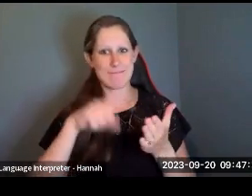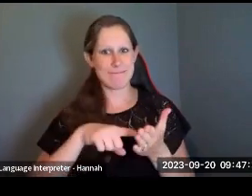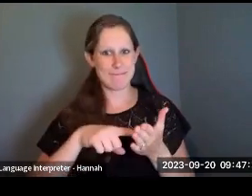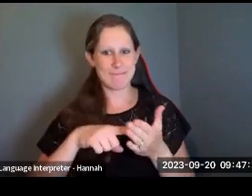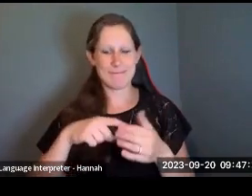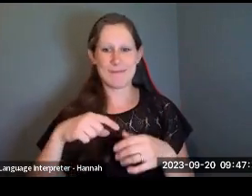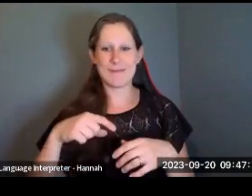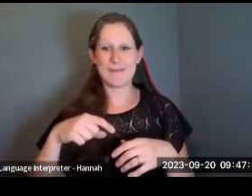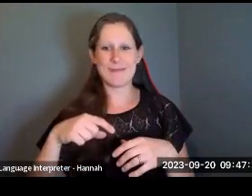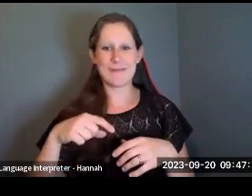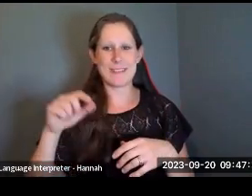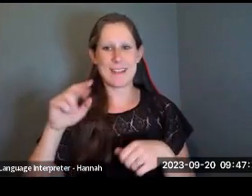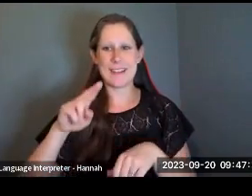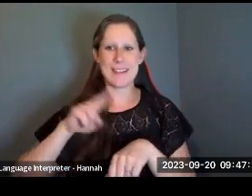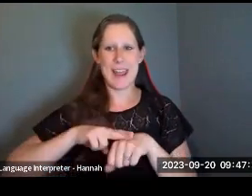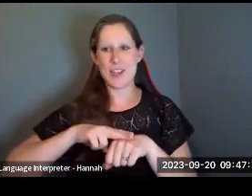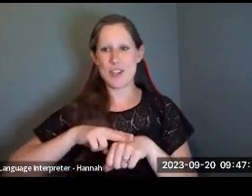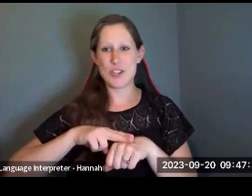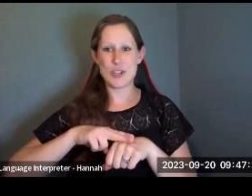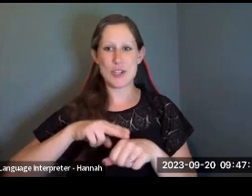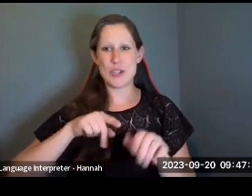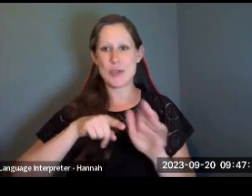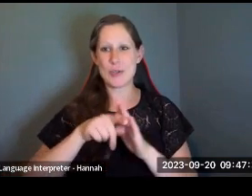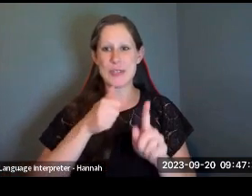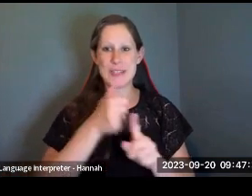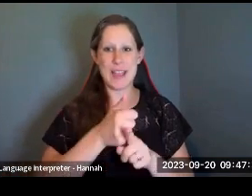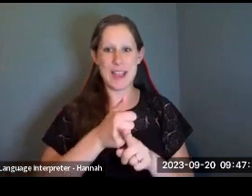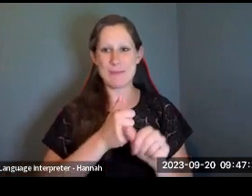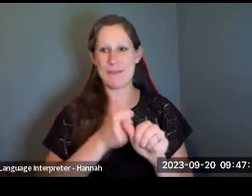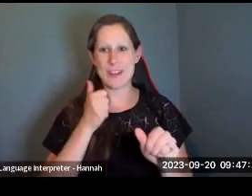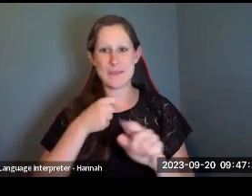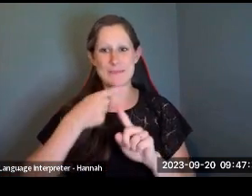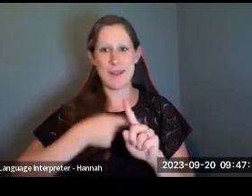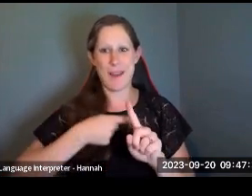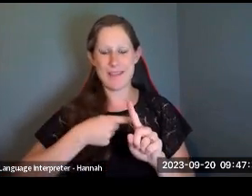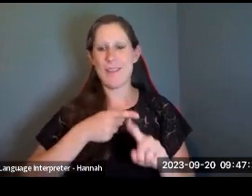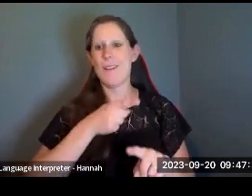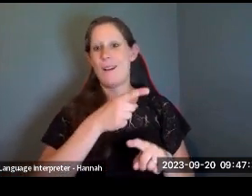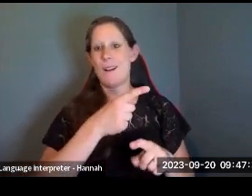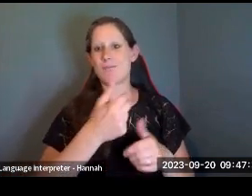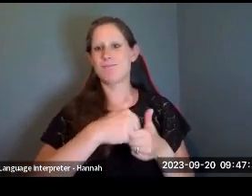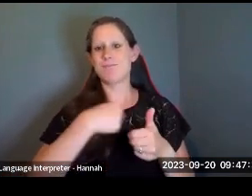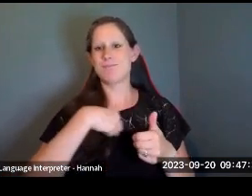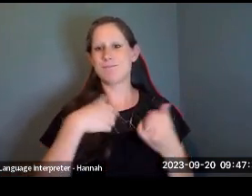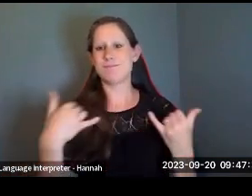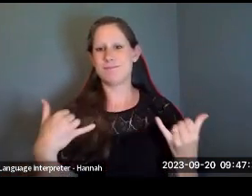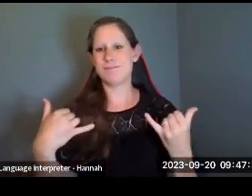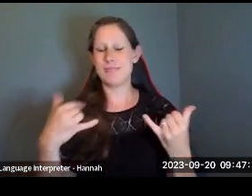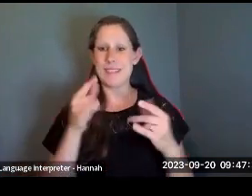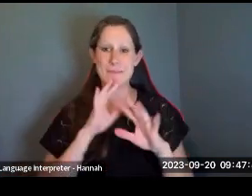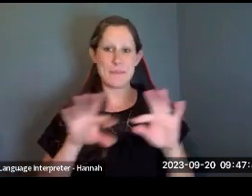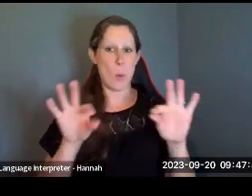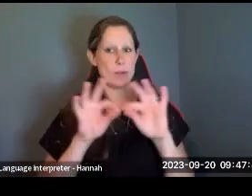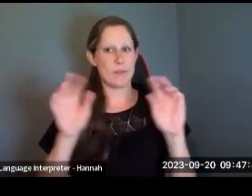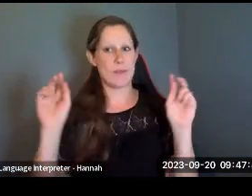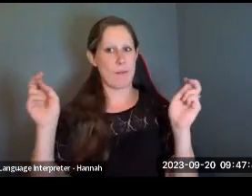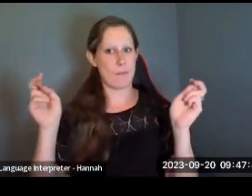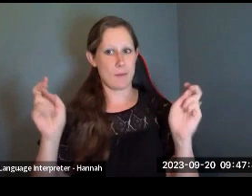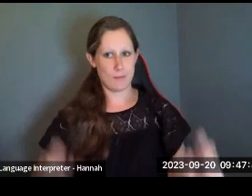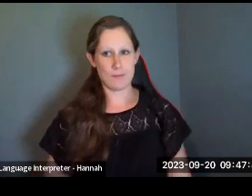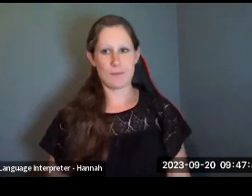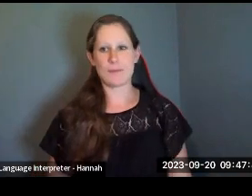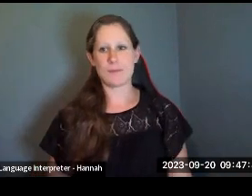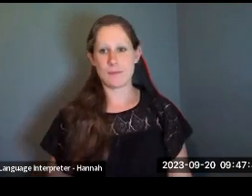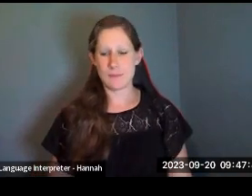recognize National Suicide Prevention Month than to have you guys here with us today. Such an important topic, certainly one